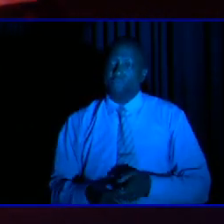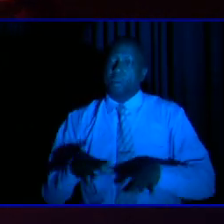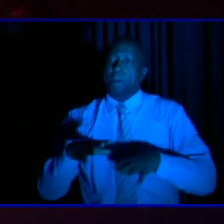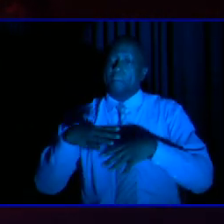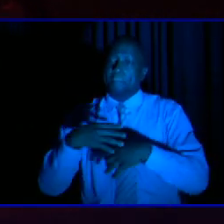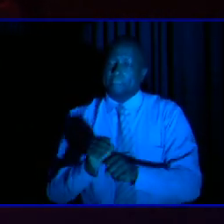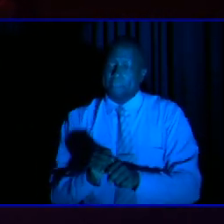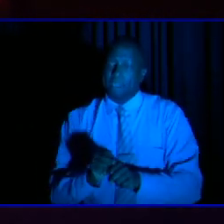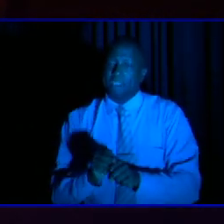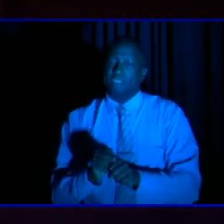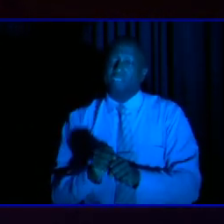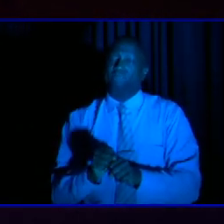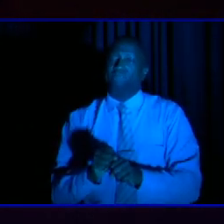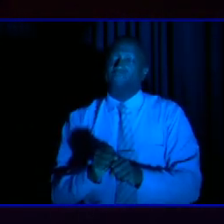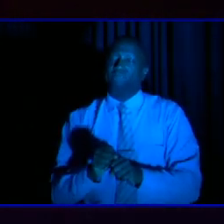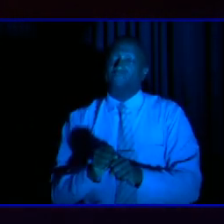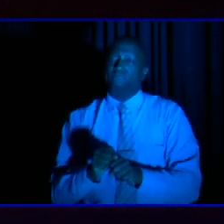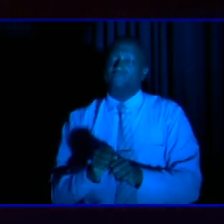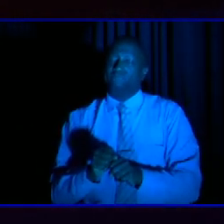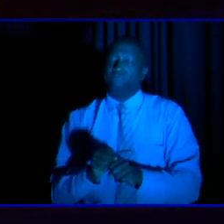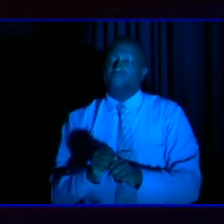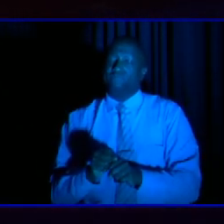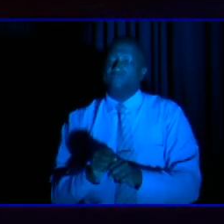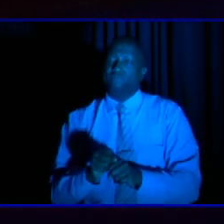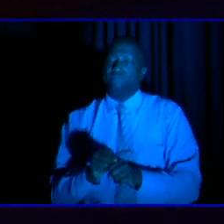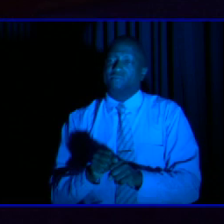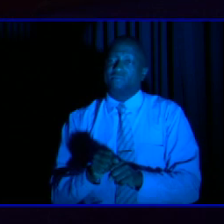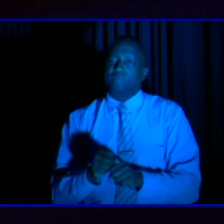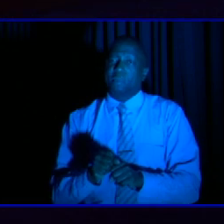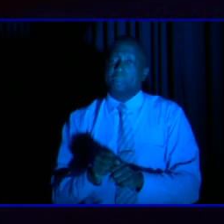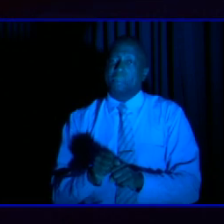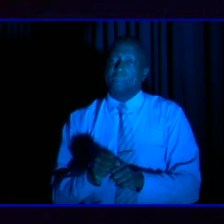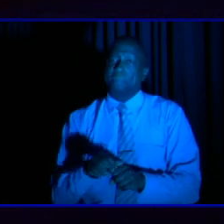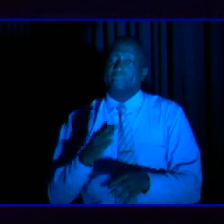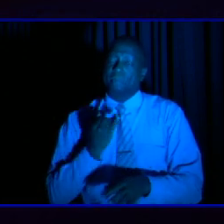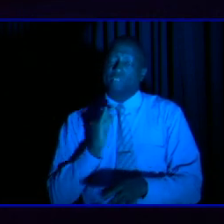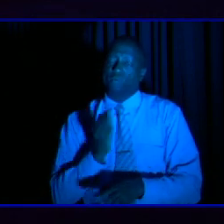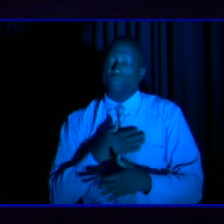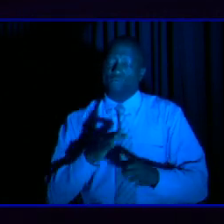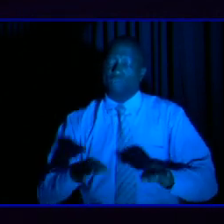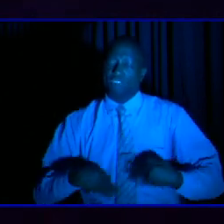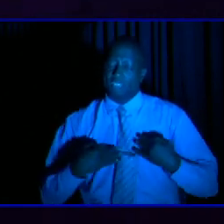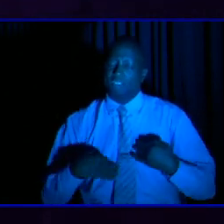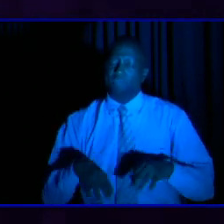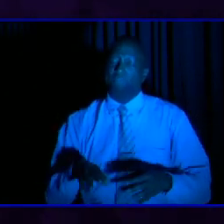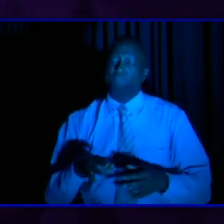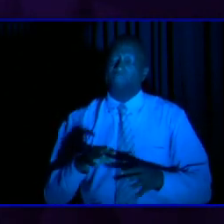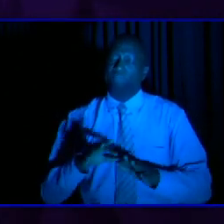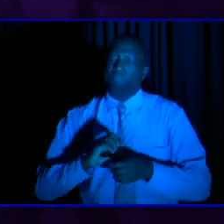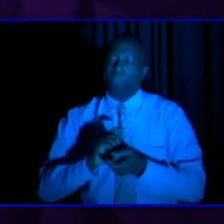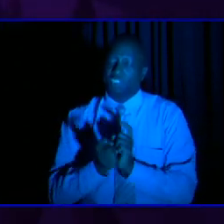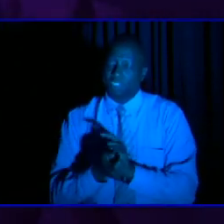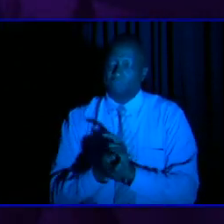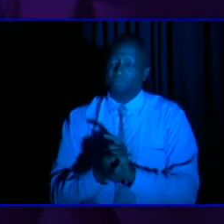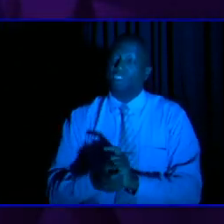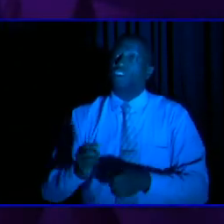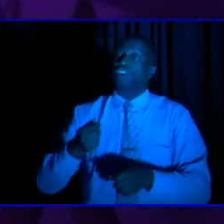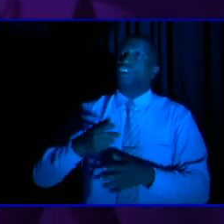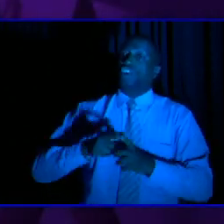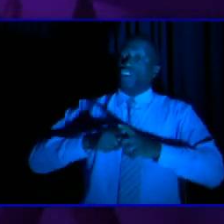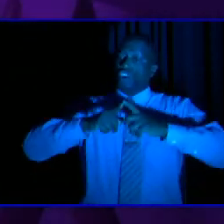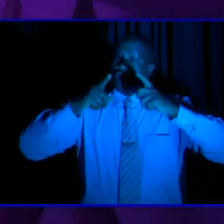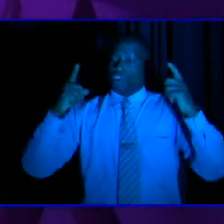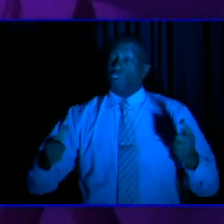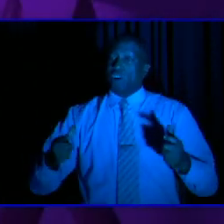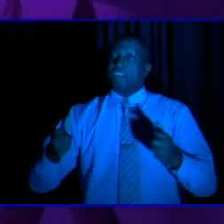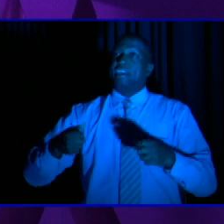eternity. So tonight, Almighty Father, great God of Israel,